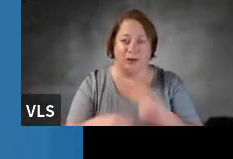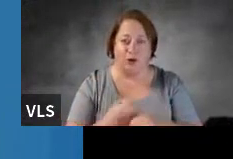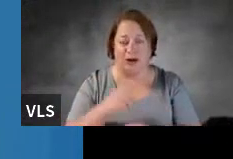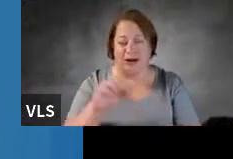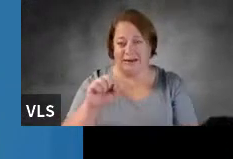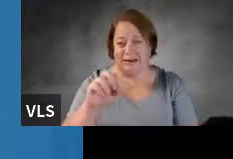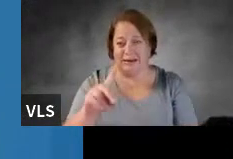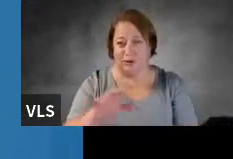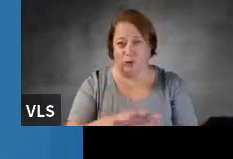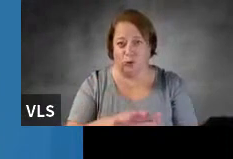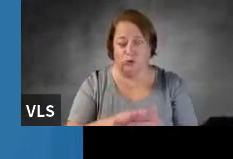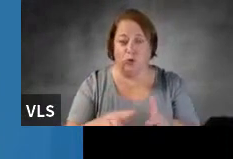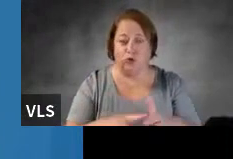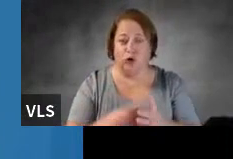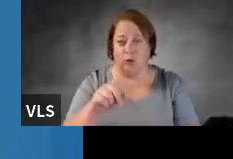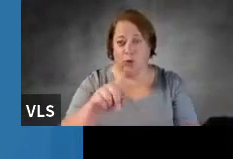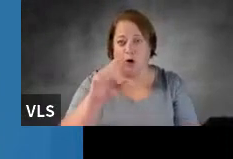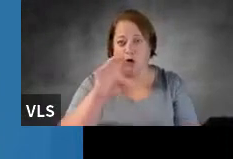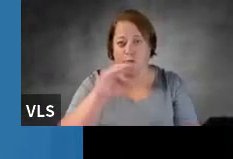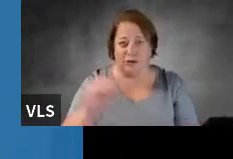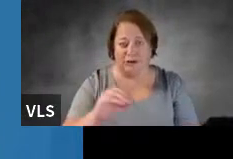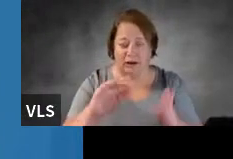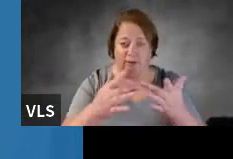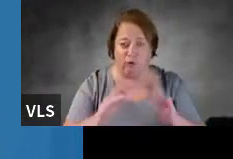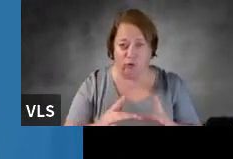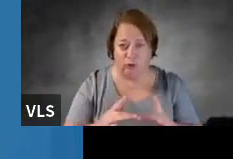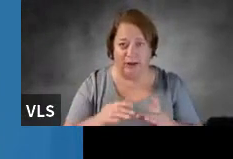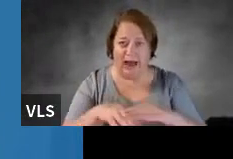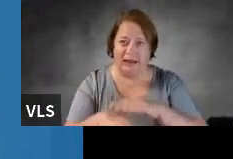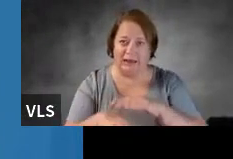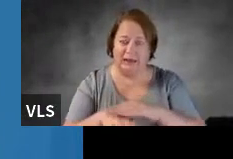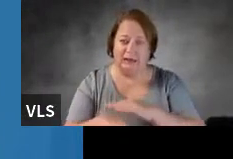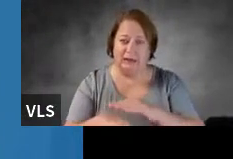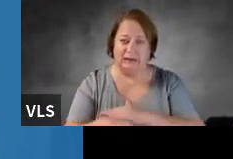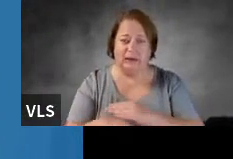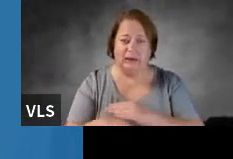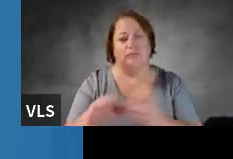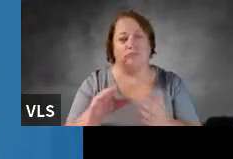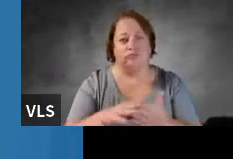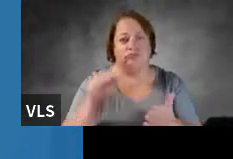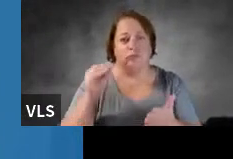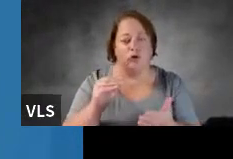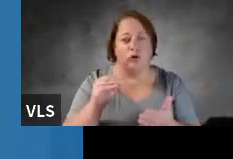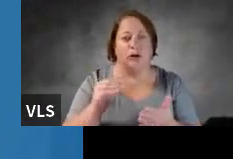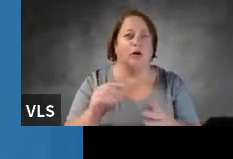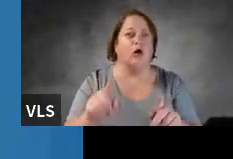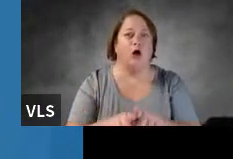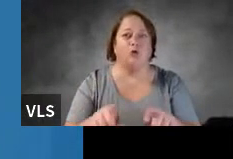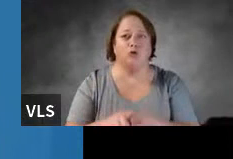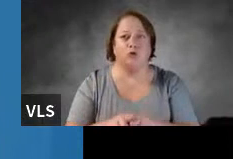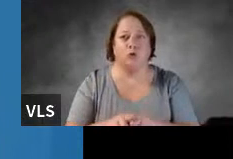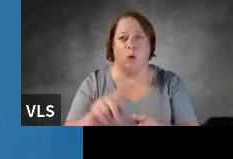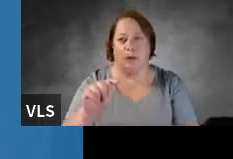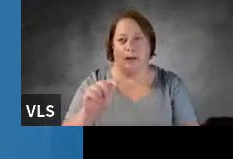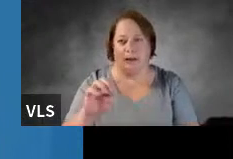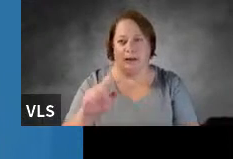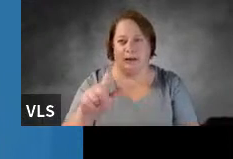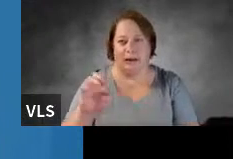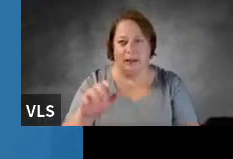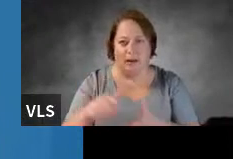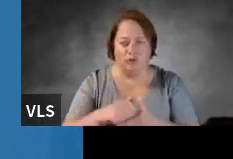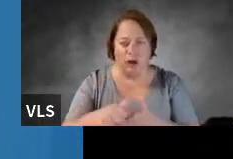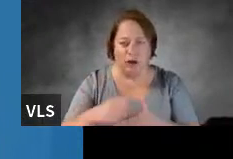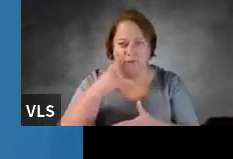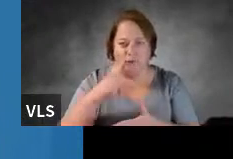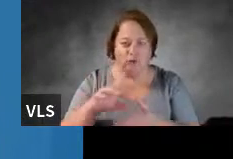schools. We started 100% remotely, accessing distance learning for our academics and also telepractice for our related services.